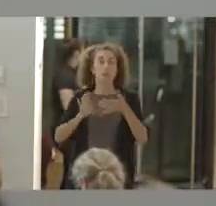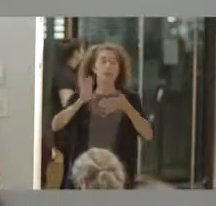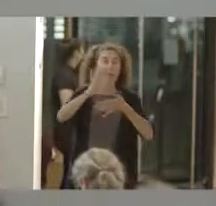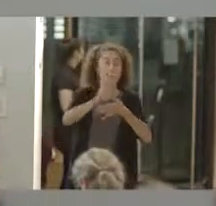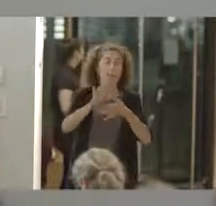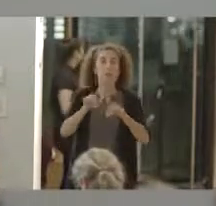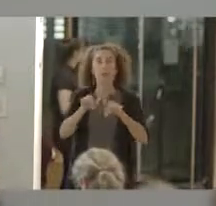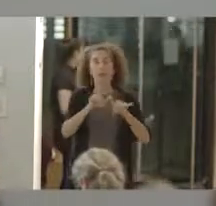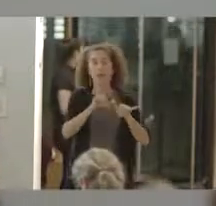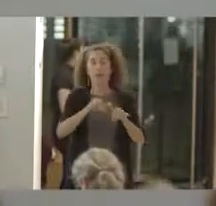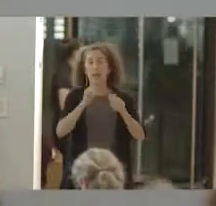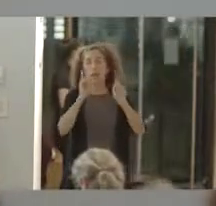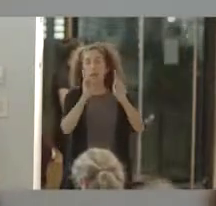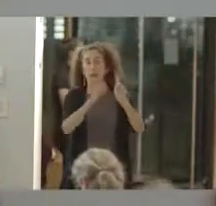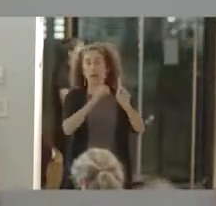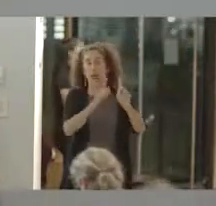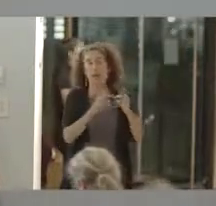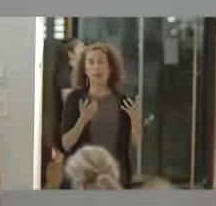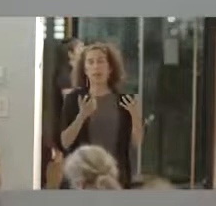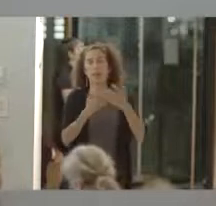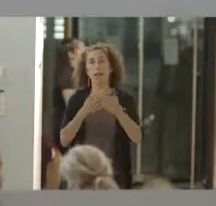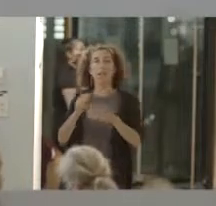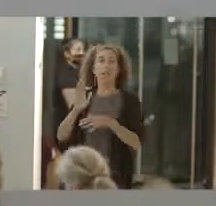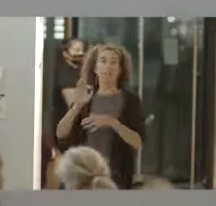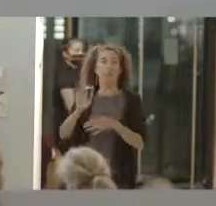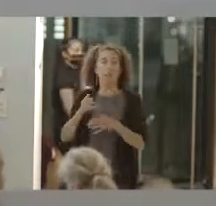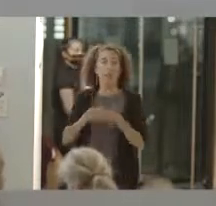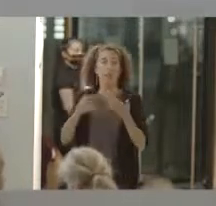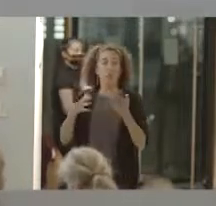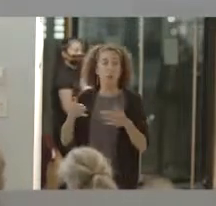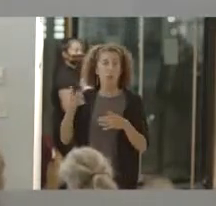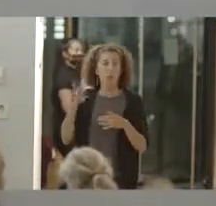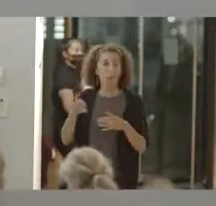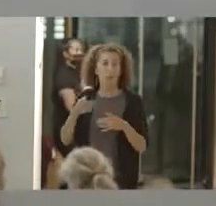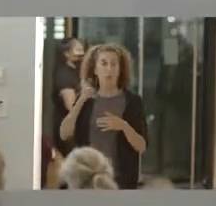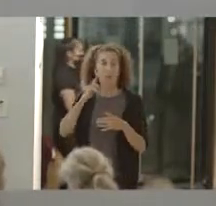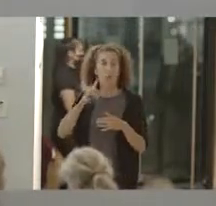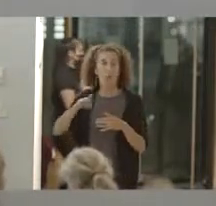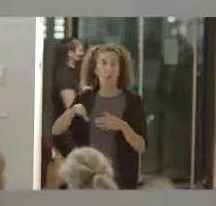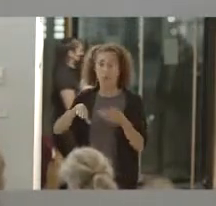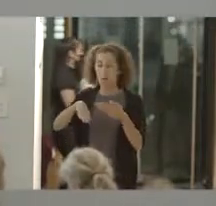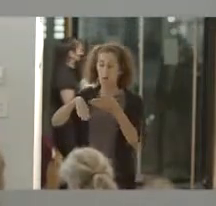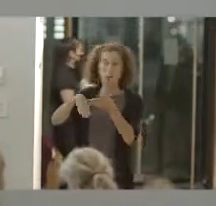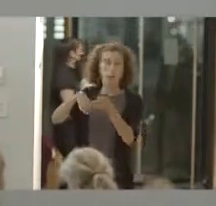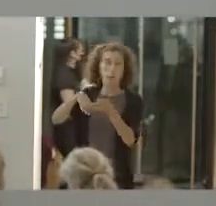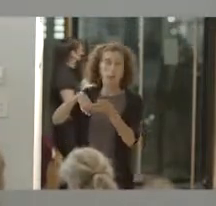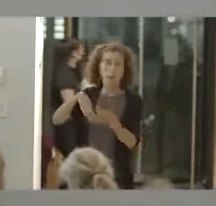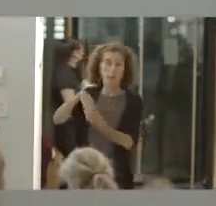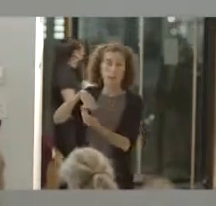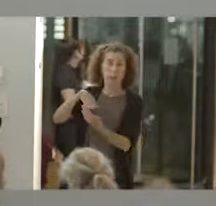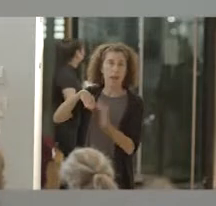design targets are the same as theirs, so that they all operate as a system once they are completed.